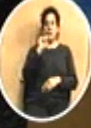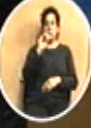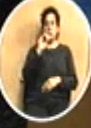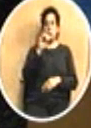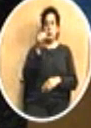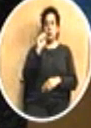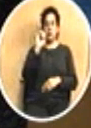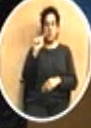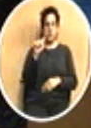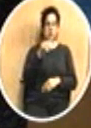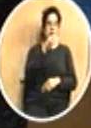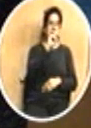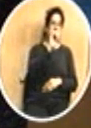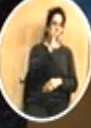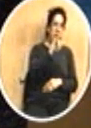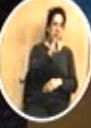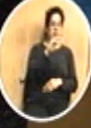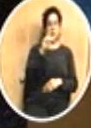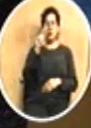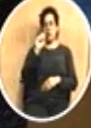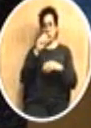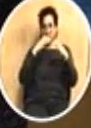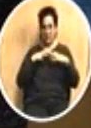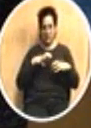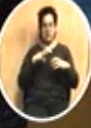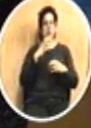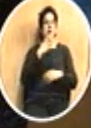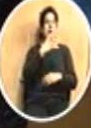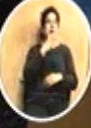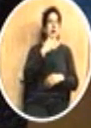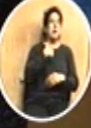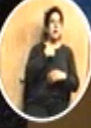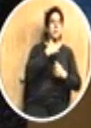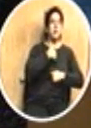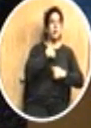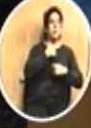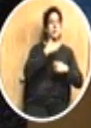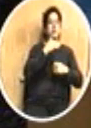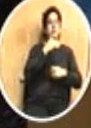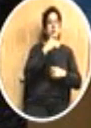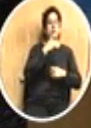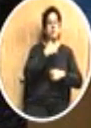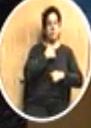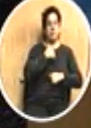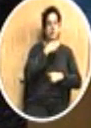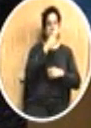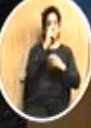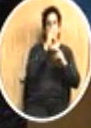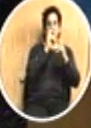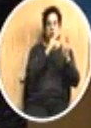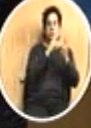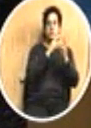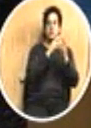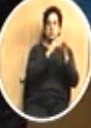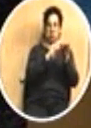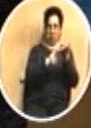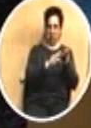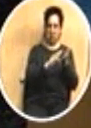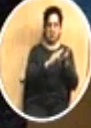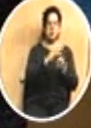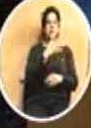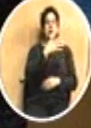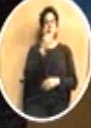known as Manny Hinojosa. I am a U.S. citizen, for the record. I am an Army veteran, honorably discharged. Thank you very much. I